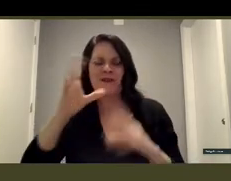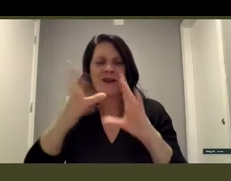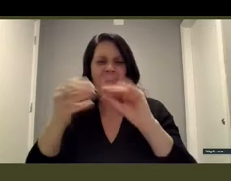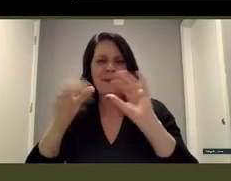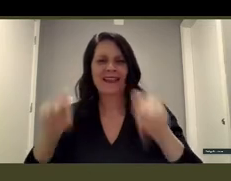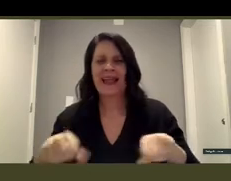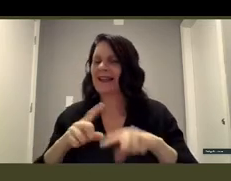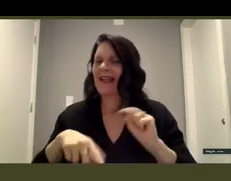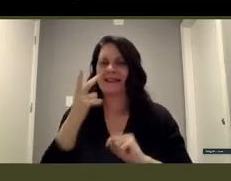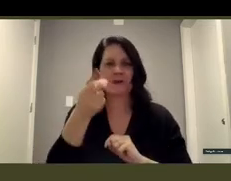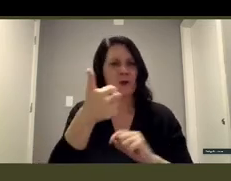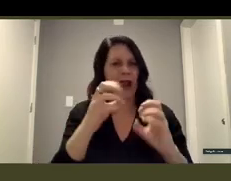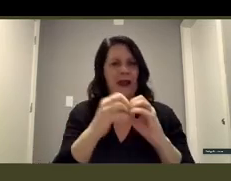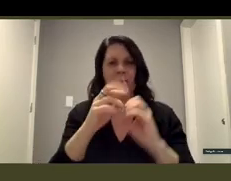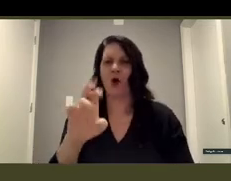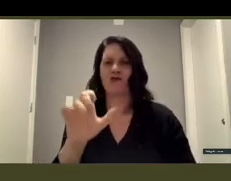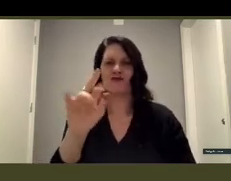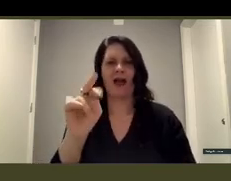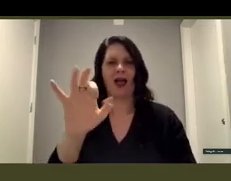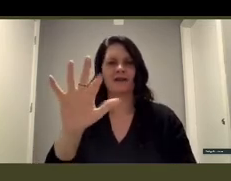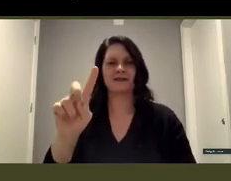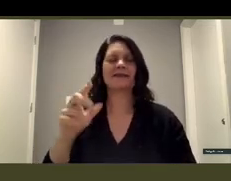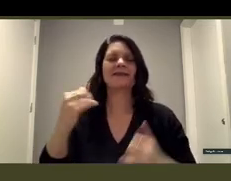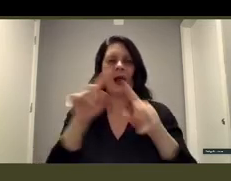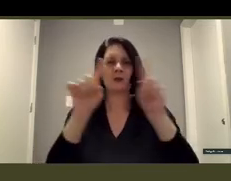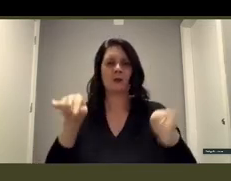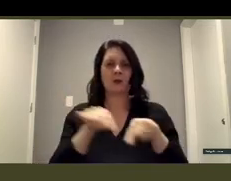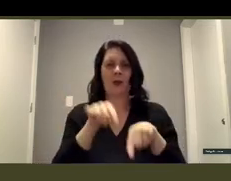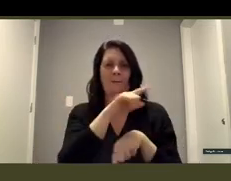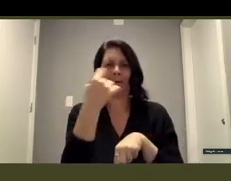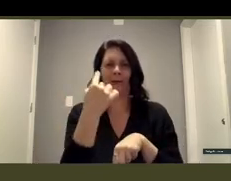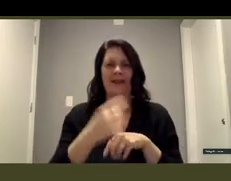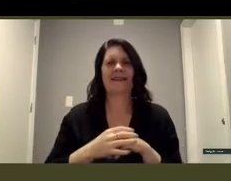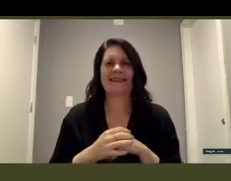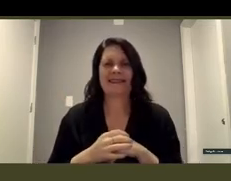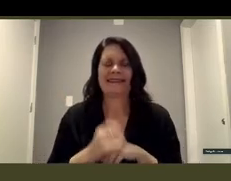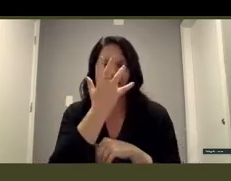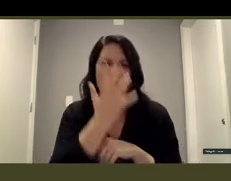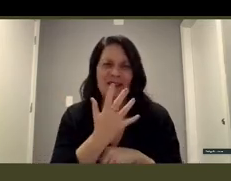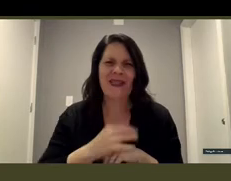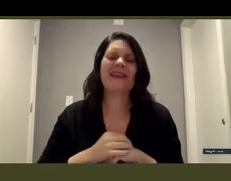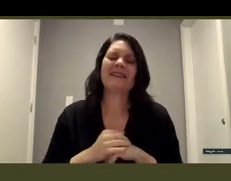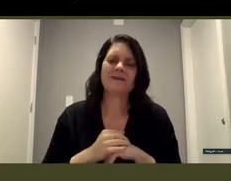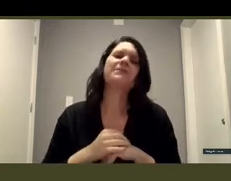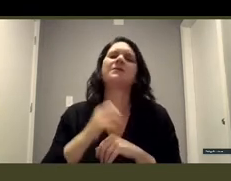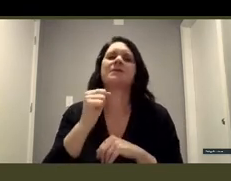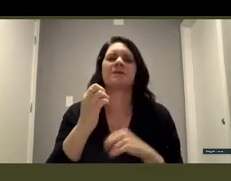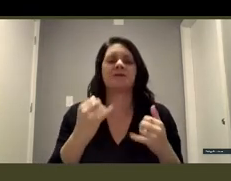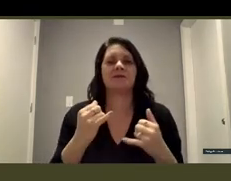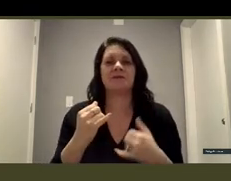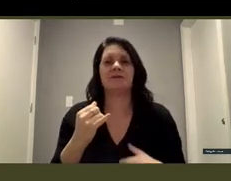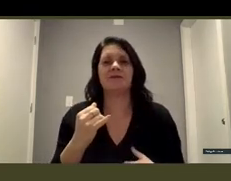you anymore. It's just a square with no person, unfortunately. So Minoru, I'm going to just